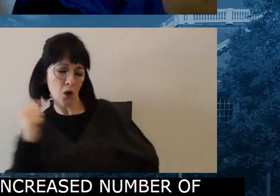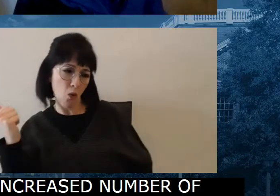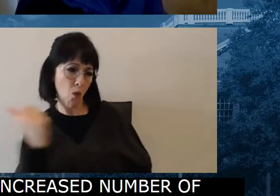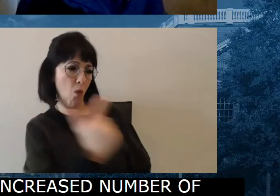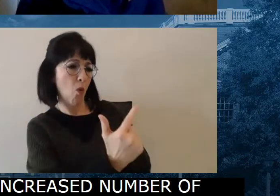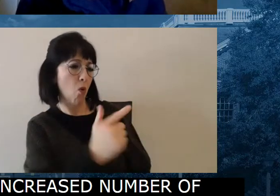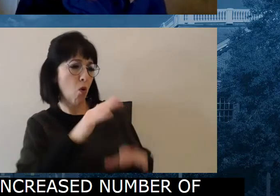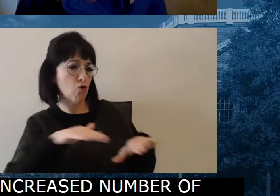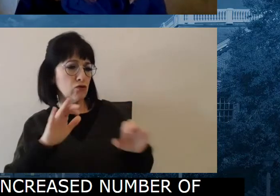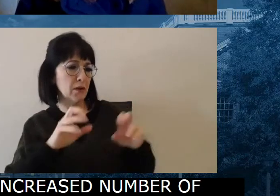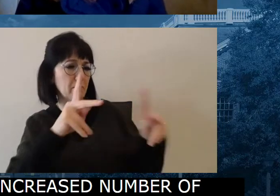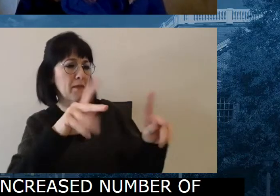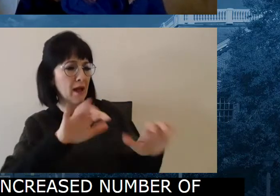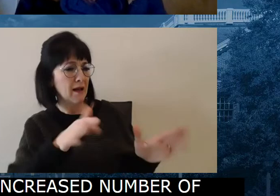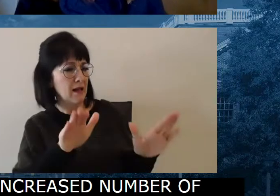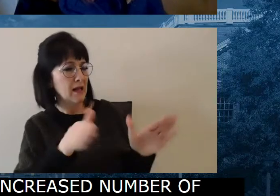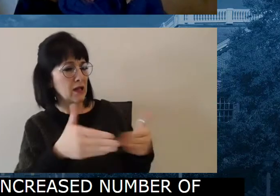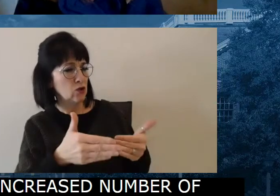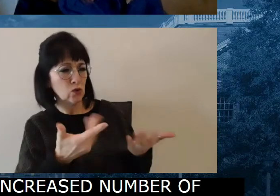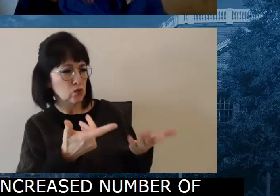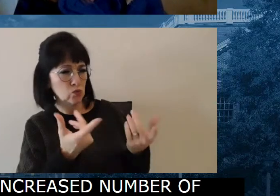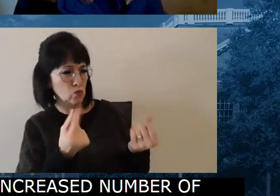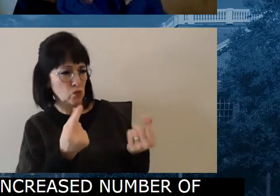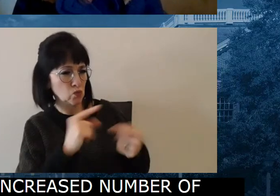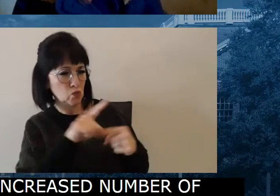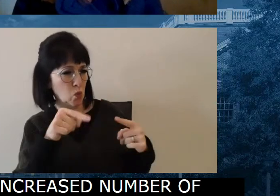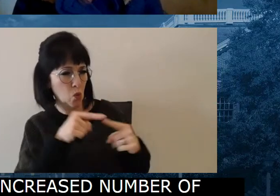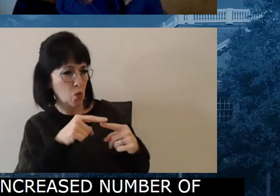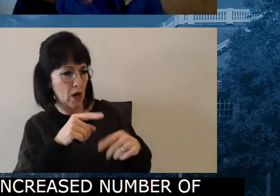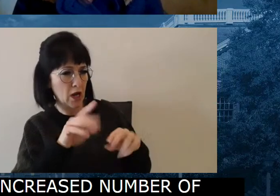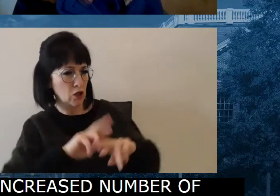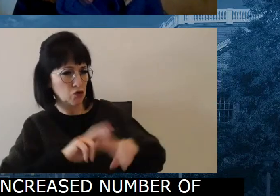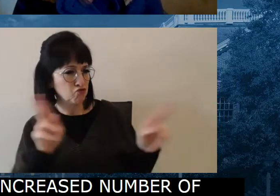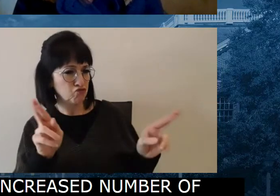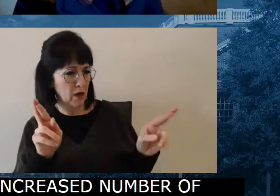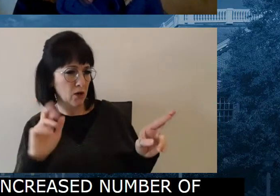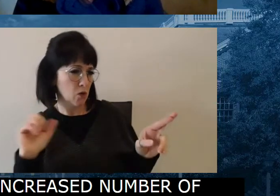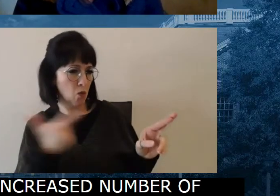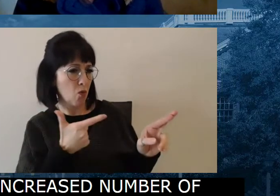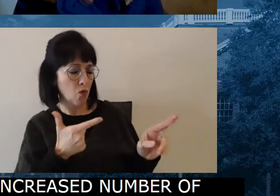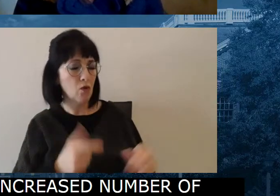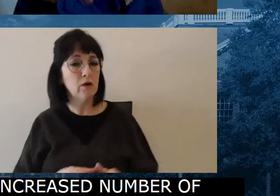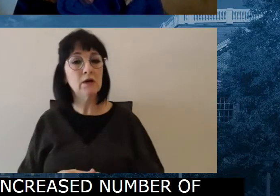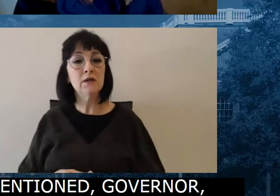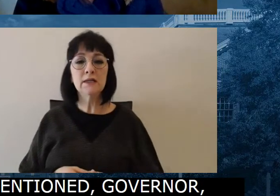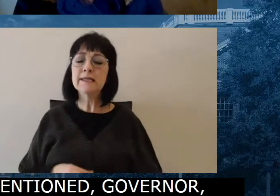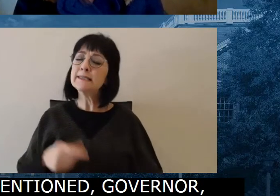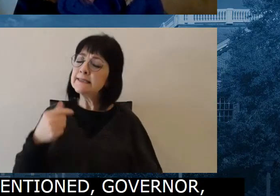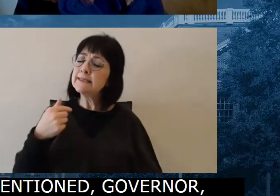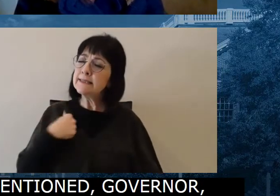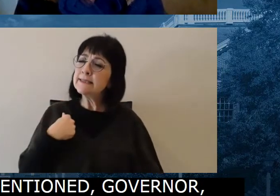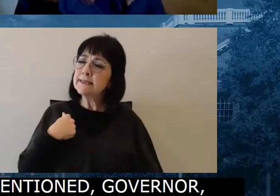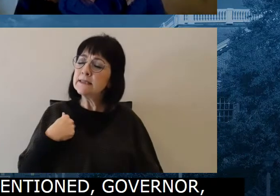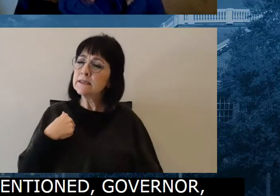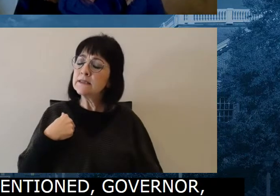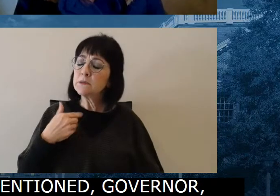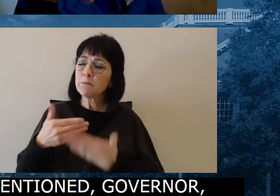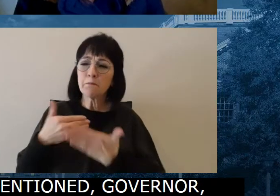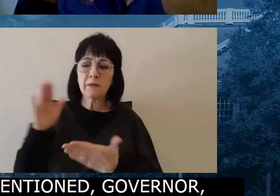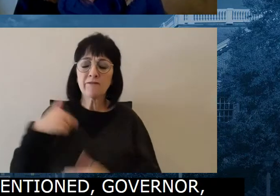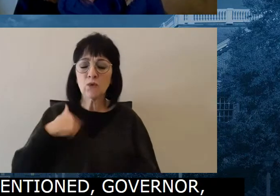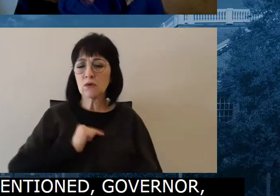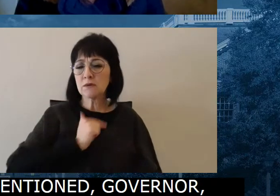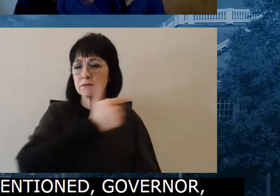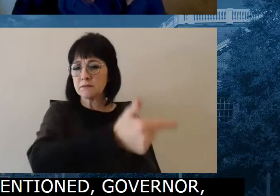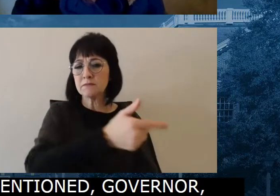Yeah, so I think generally take a stab at that before turning it over to Dr. Bunting. Generally, it's